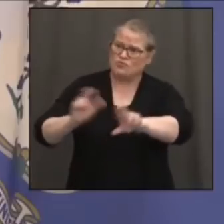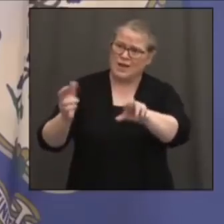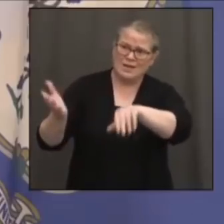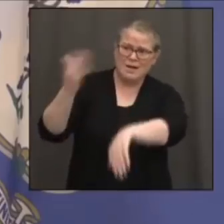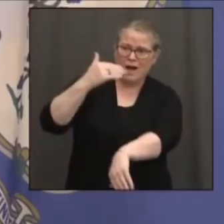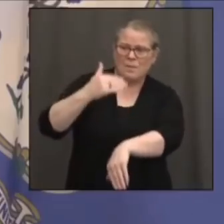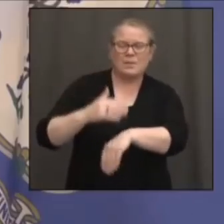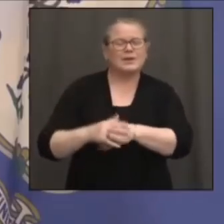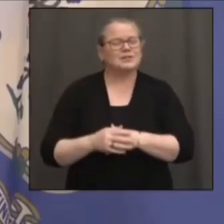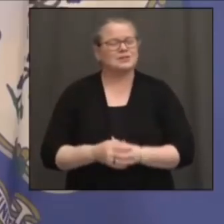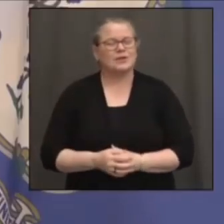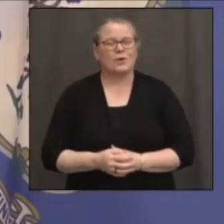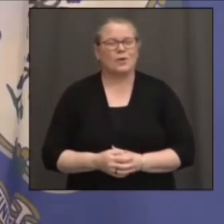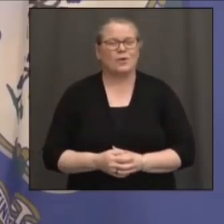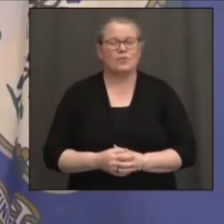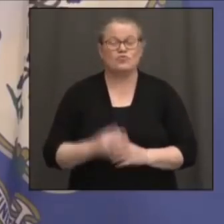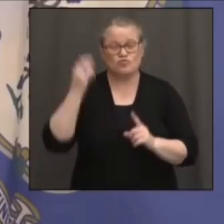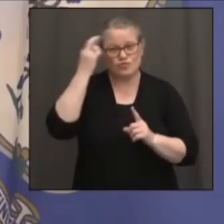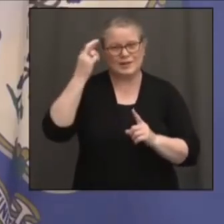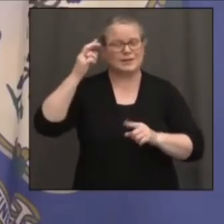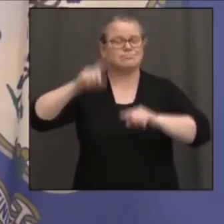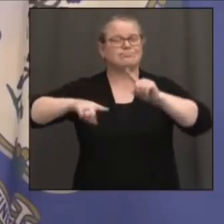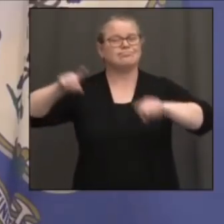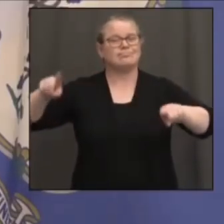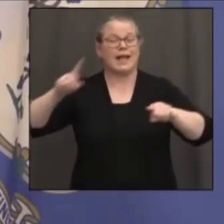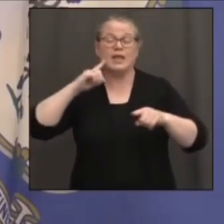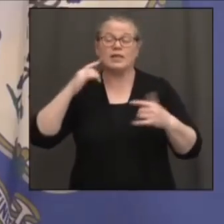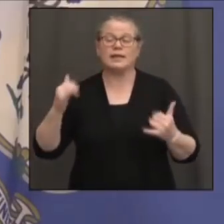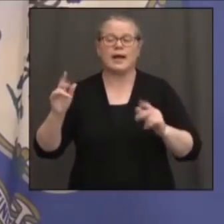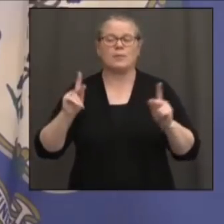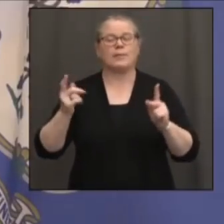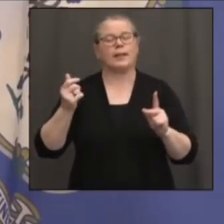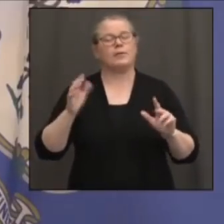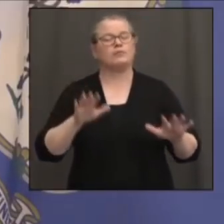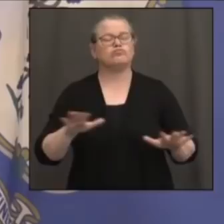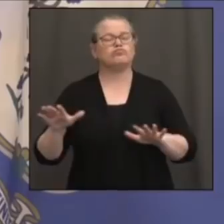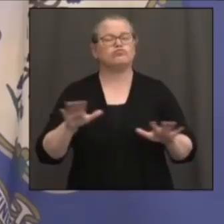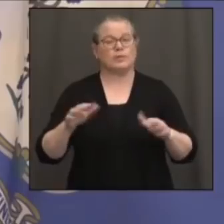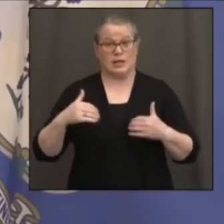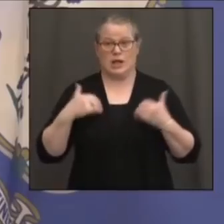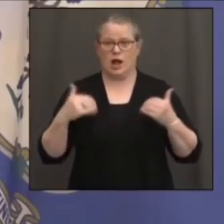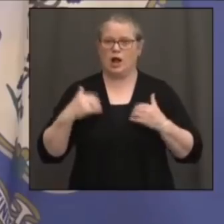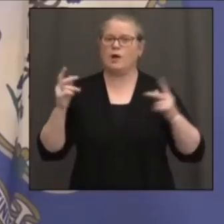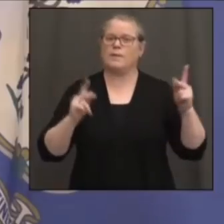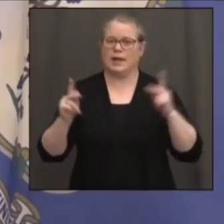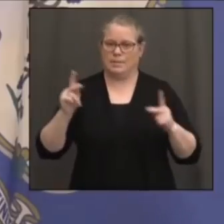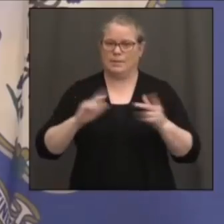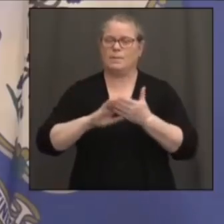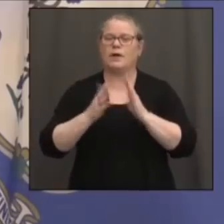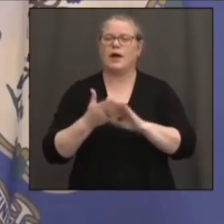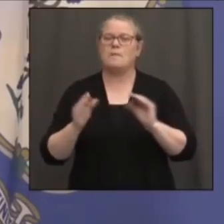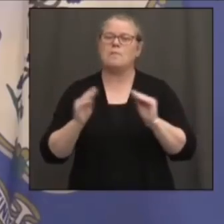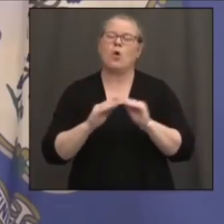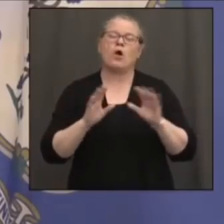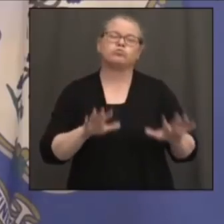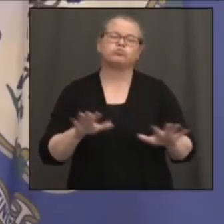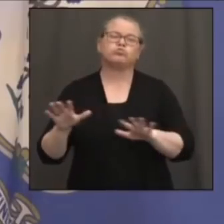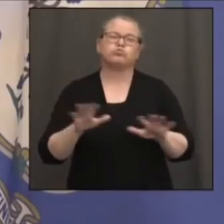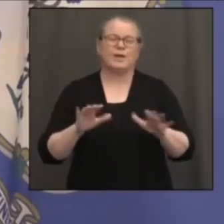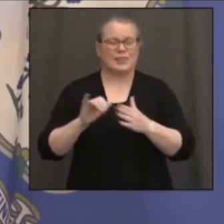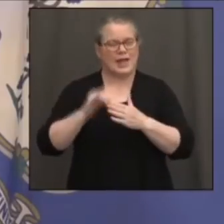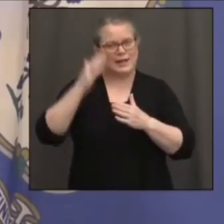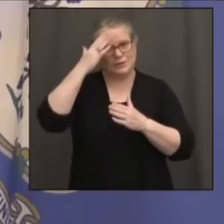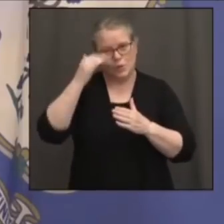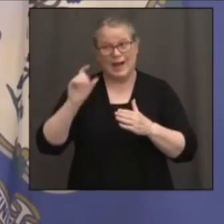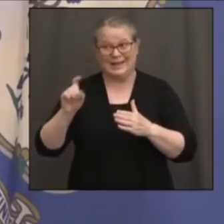So it's a mix there. I think right now people are getting a little bit casual, especially younger people are getting casual, which is why it could take a bit of